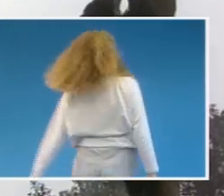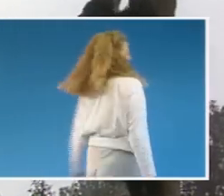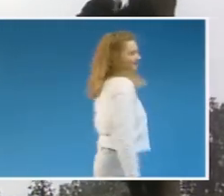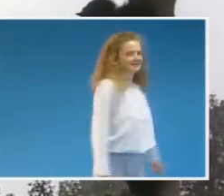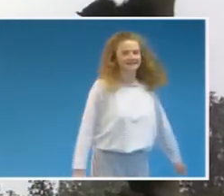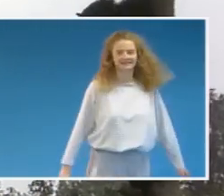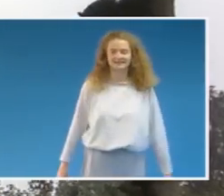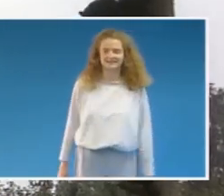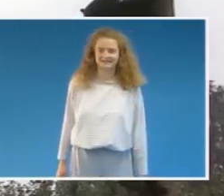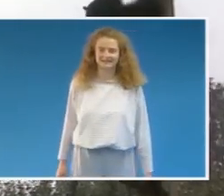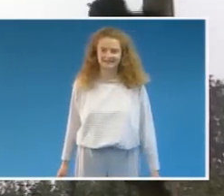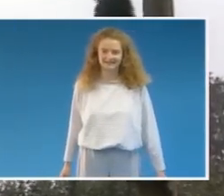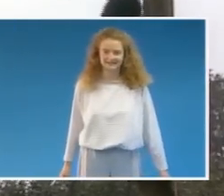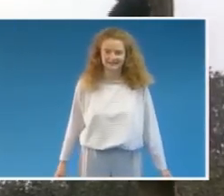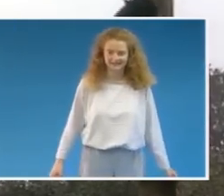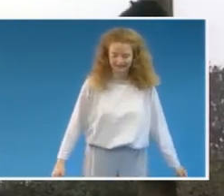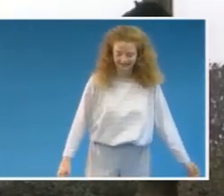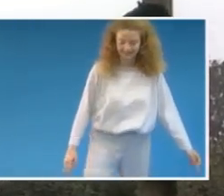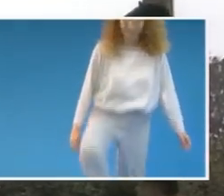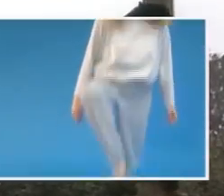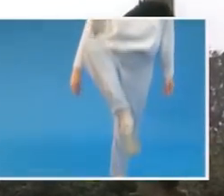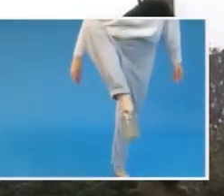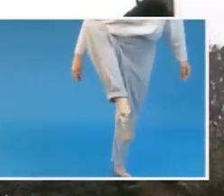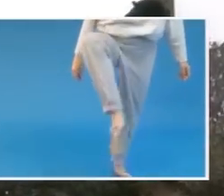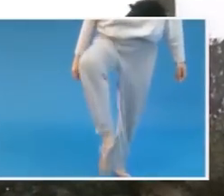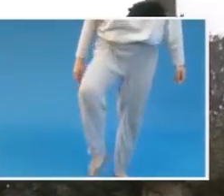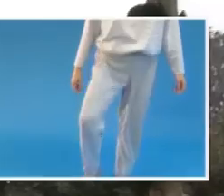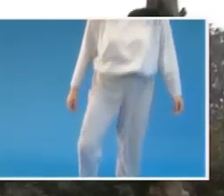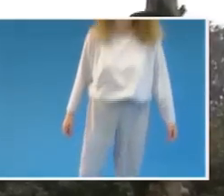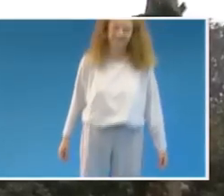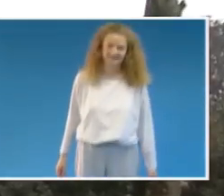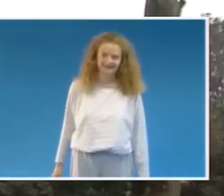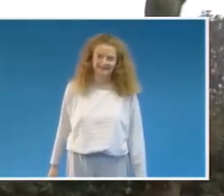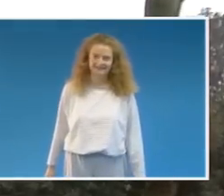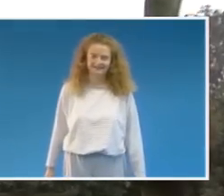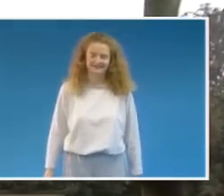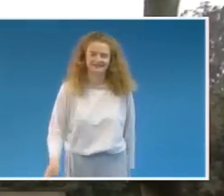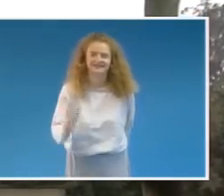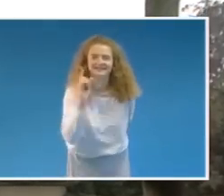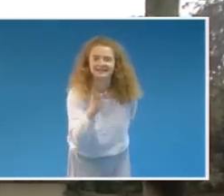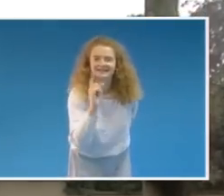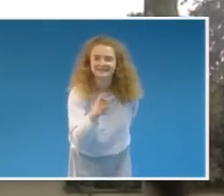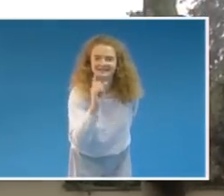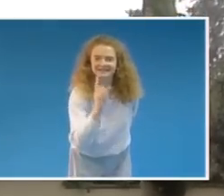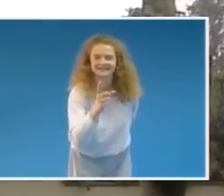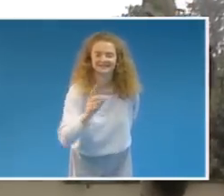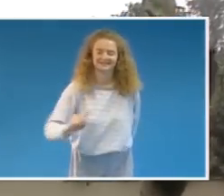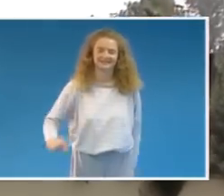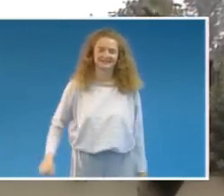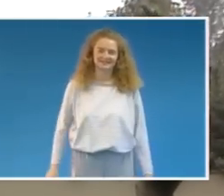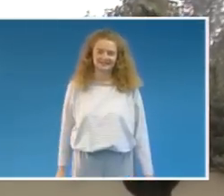bear, turn right round. Teddy bear, show your shoe. Teddy bear, that will